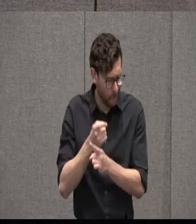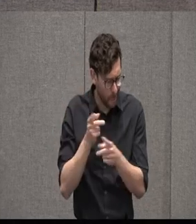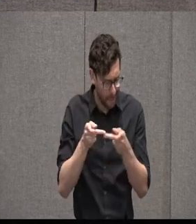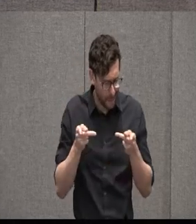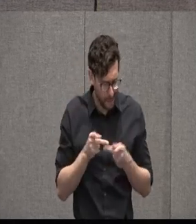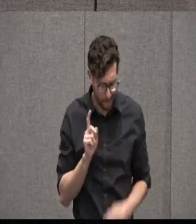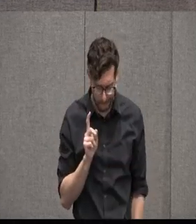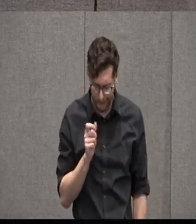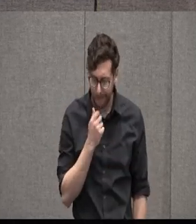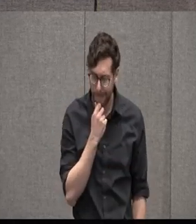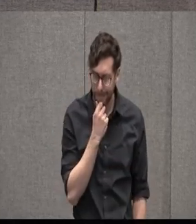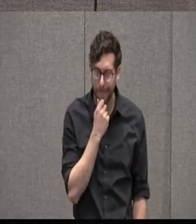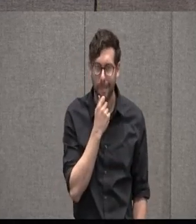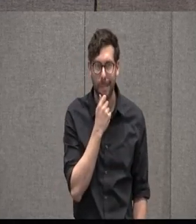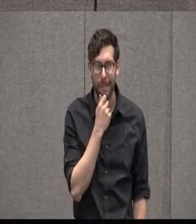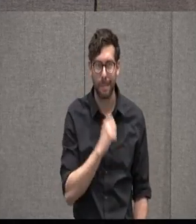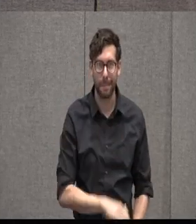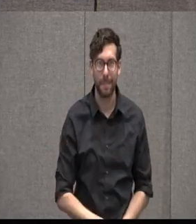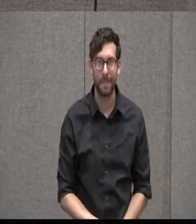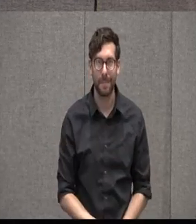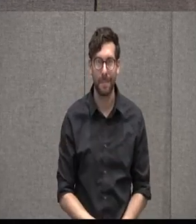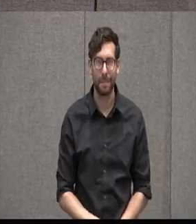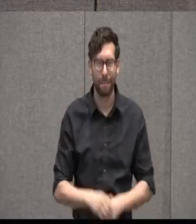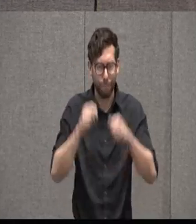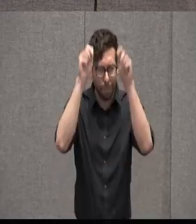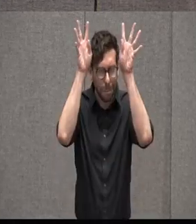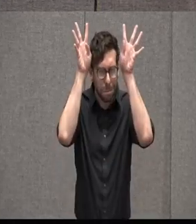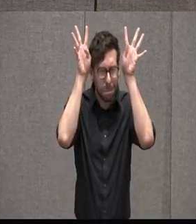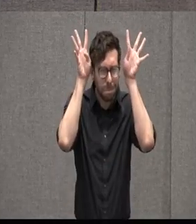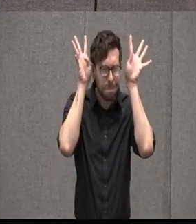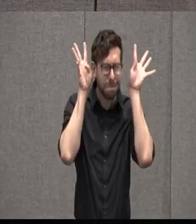Let's see. I'm gonna get crazy hair for this.